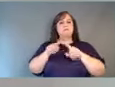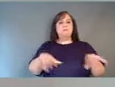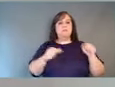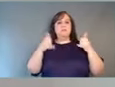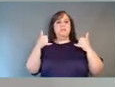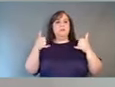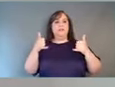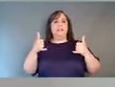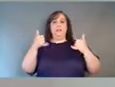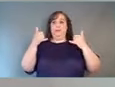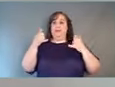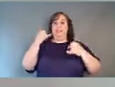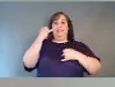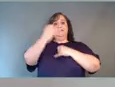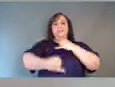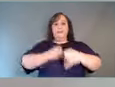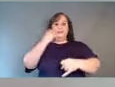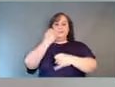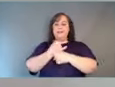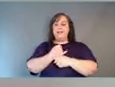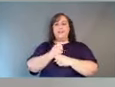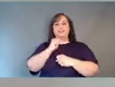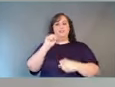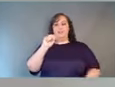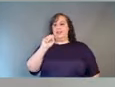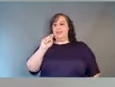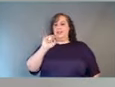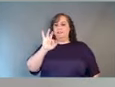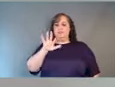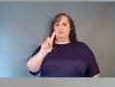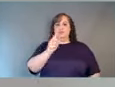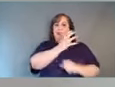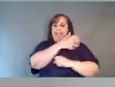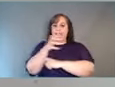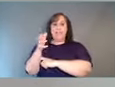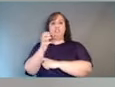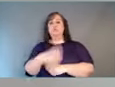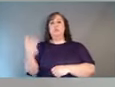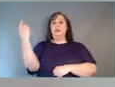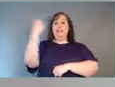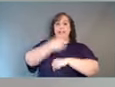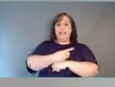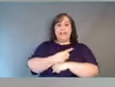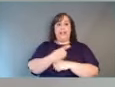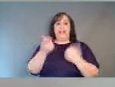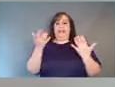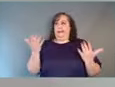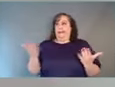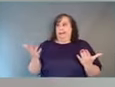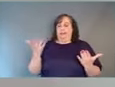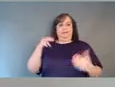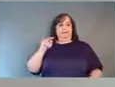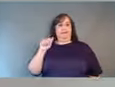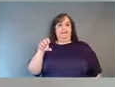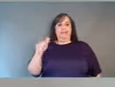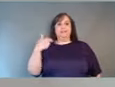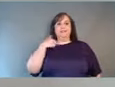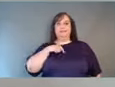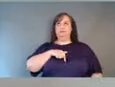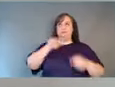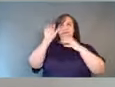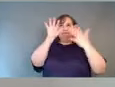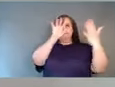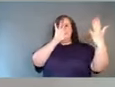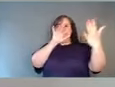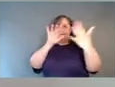the skies 24/7. And although today is dedicated to raise awareness about asteroids and what we're doing to protect the Earth,